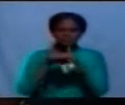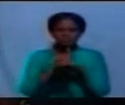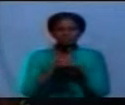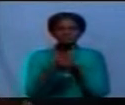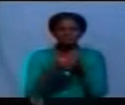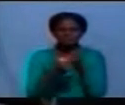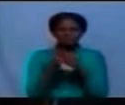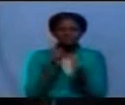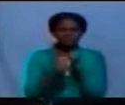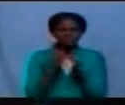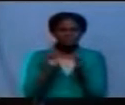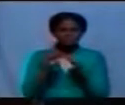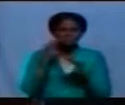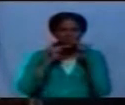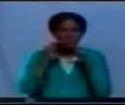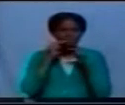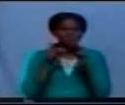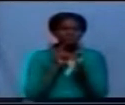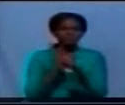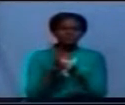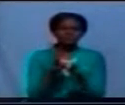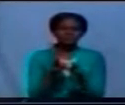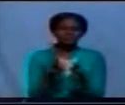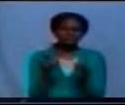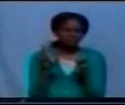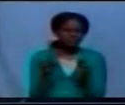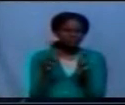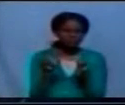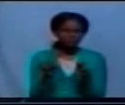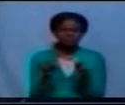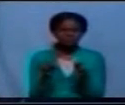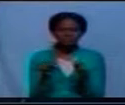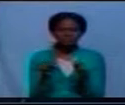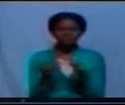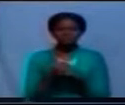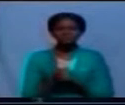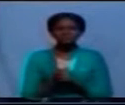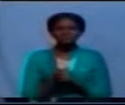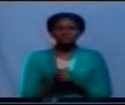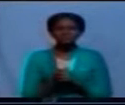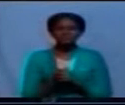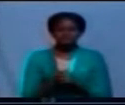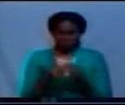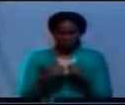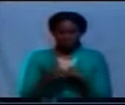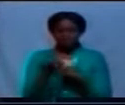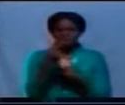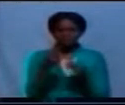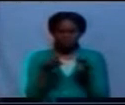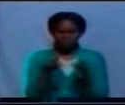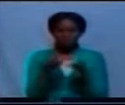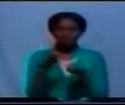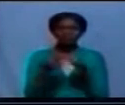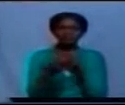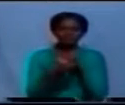are negotiable? Which are negotiable. The answer is yes. No. It's yes. There's two forms of savings